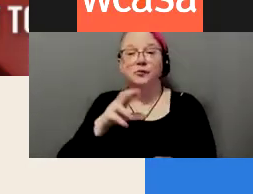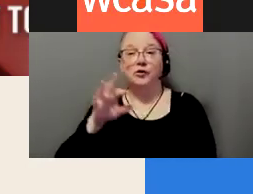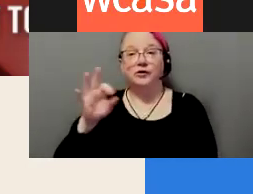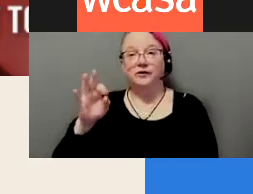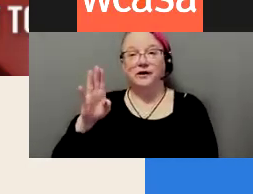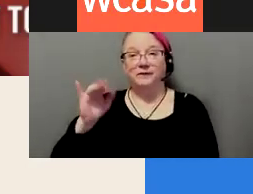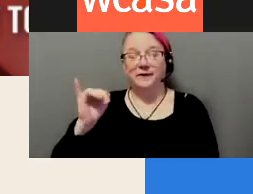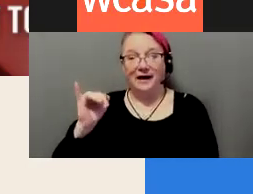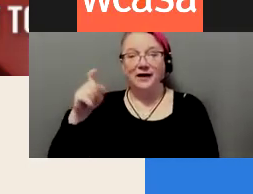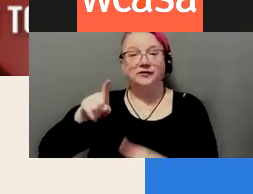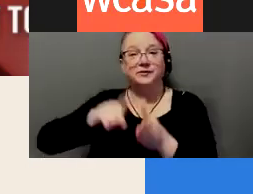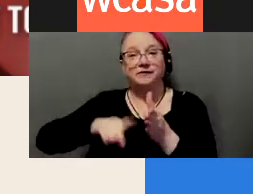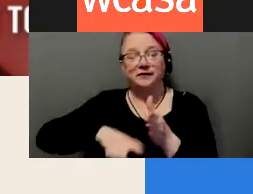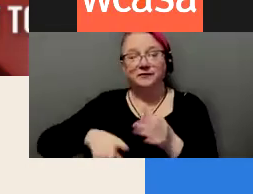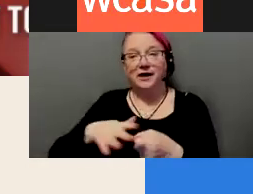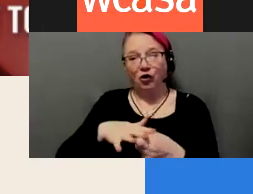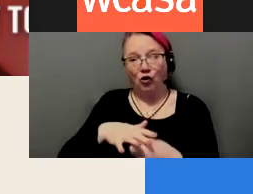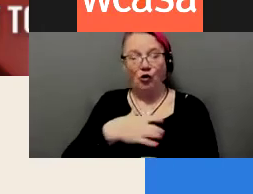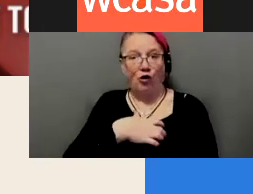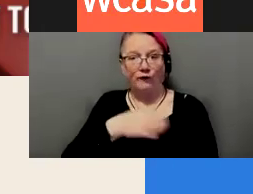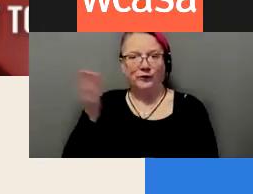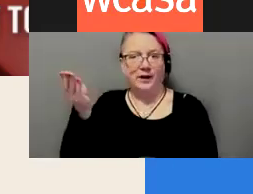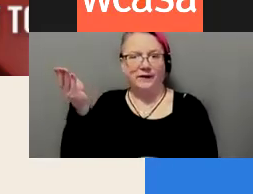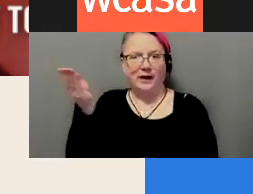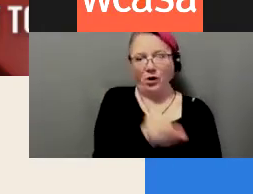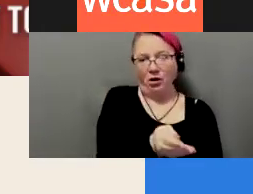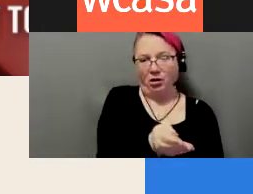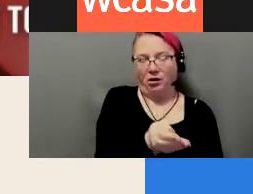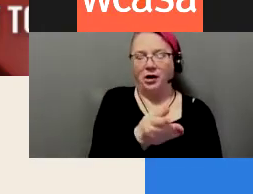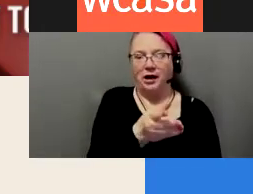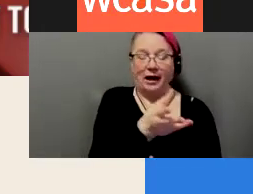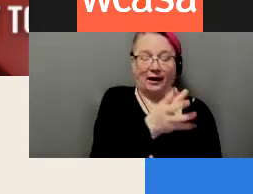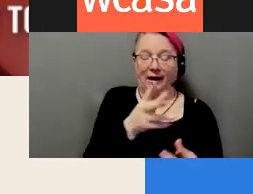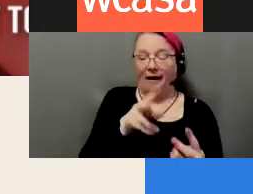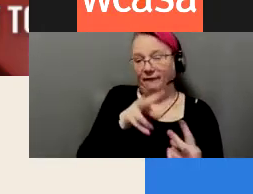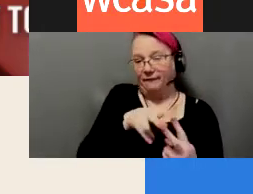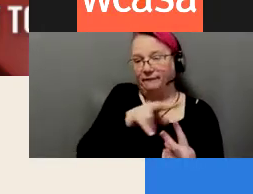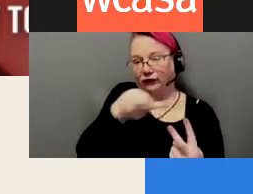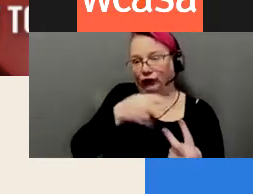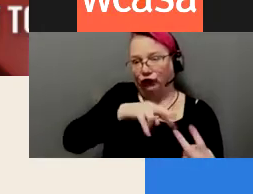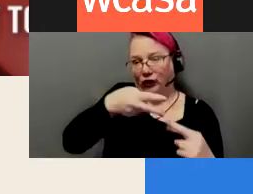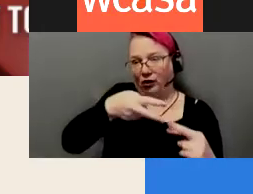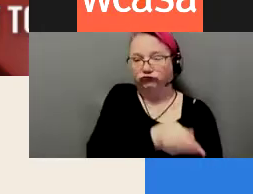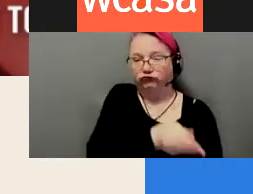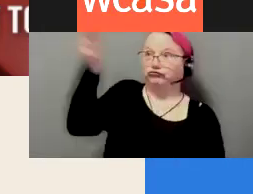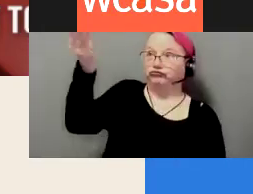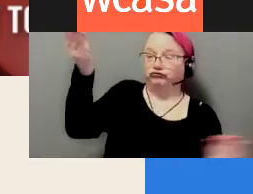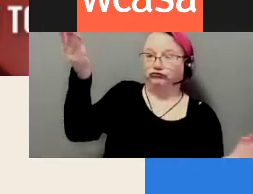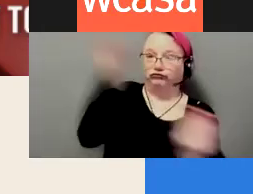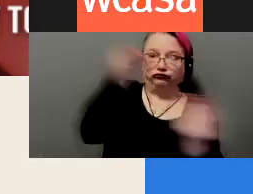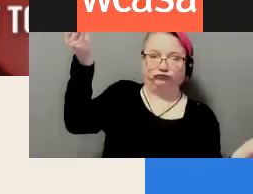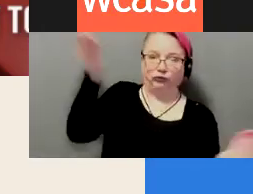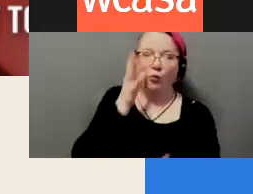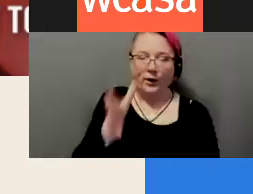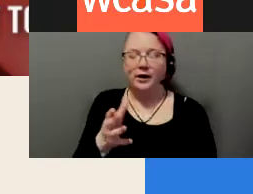FBI that should be investigated by your local law enforcement, they will pass that off and vice versa. Just like any other crime, you